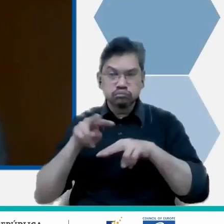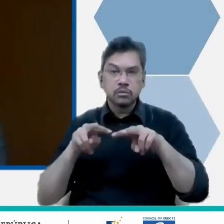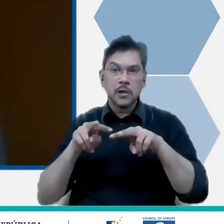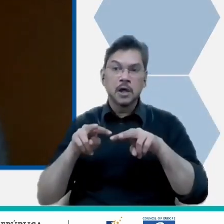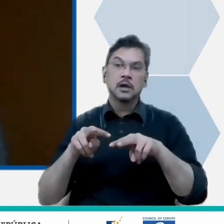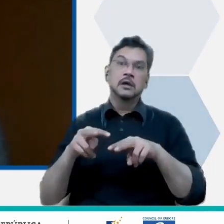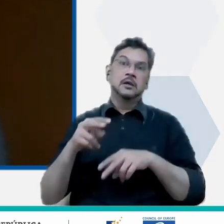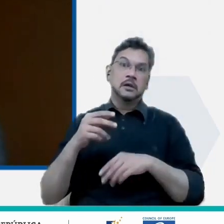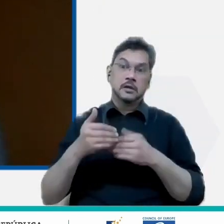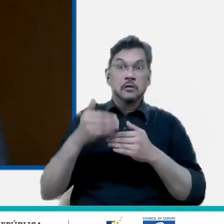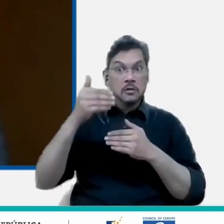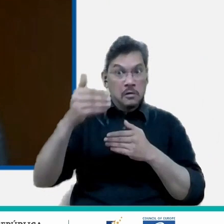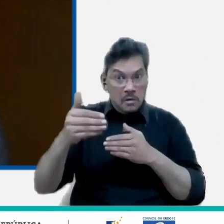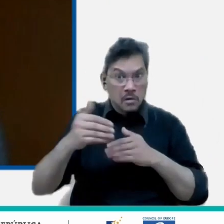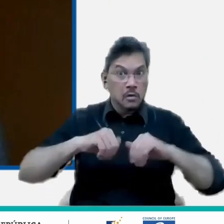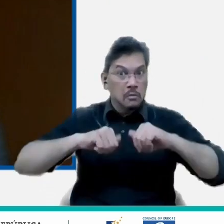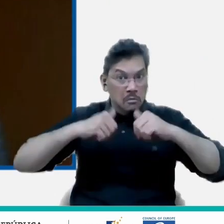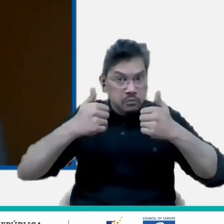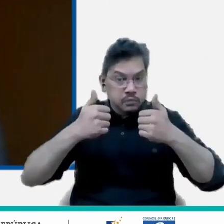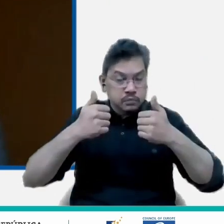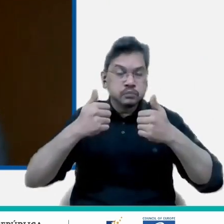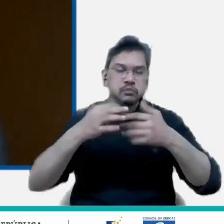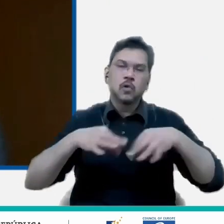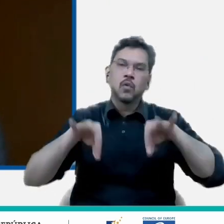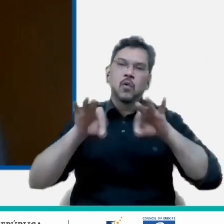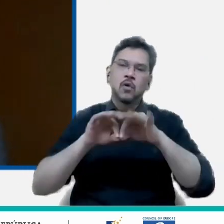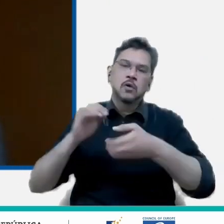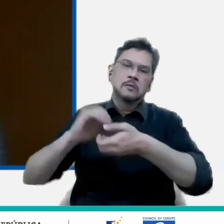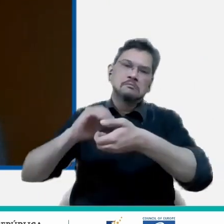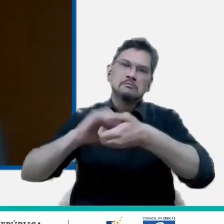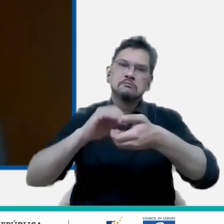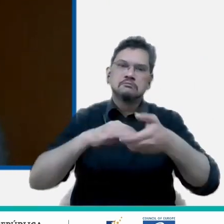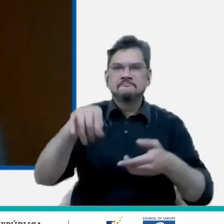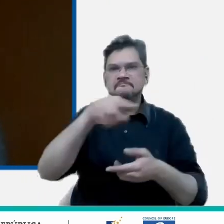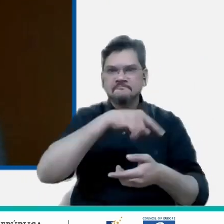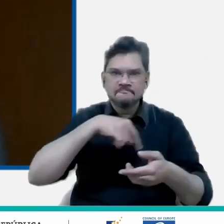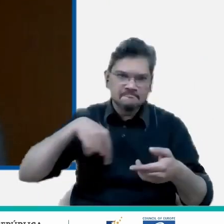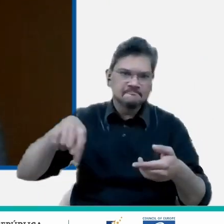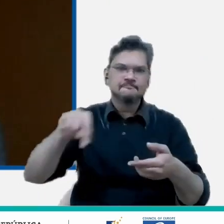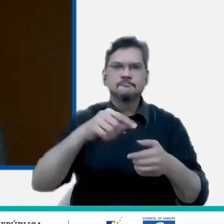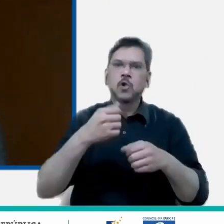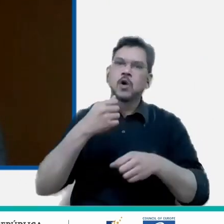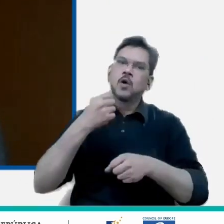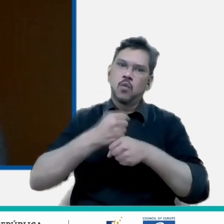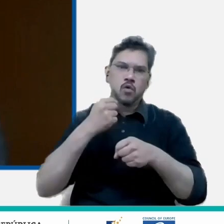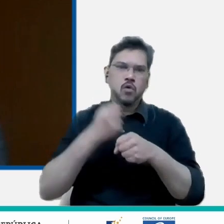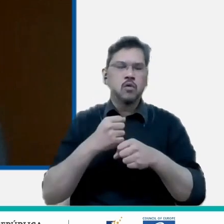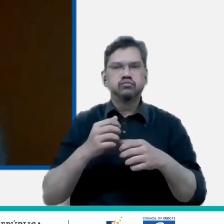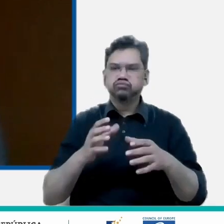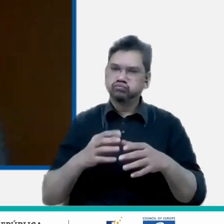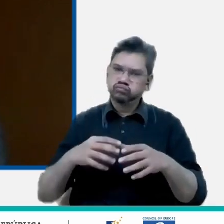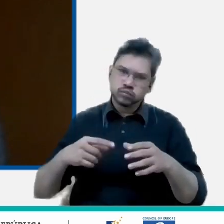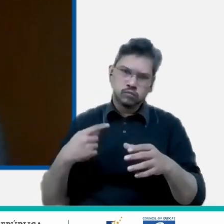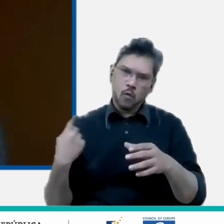future disasters. This high percentage reflects the sense of solidarity that exists among our people to always assist their